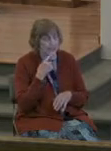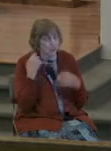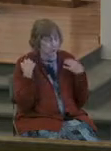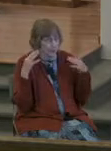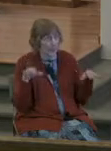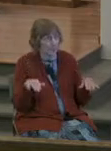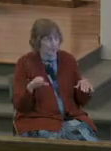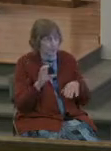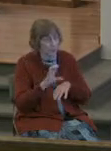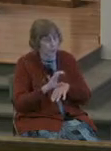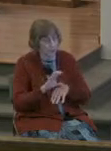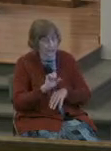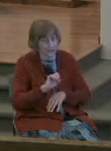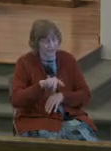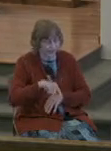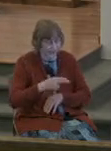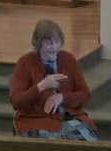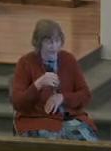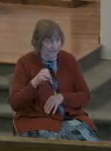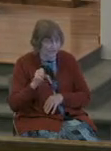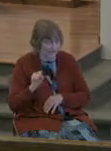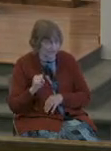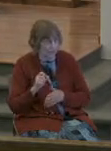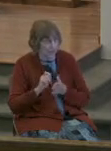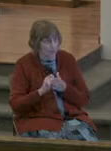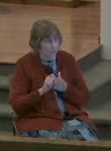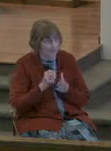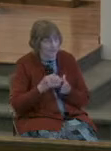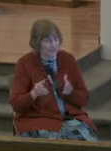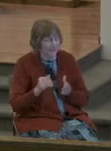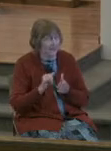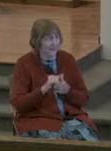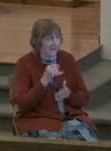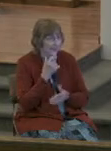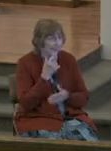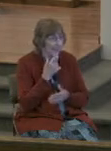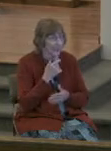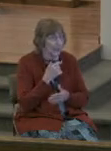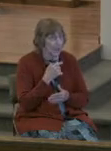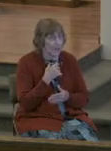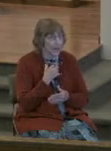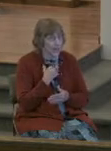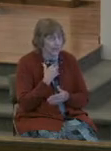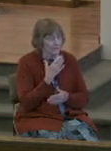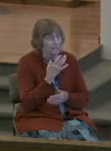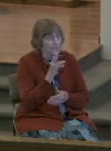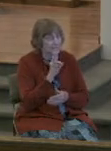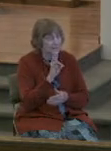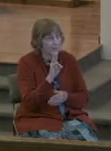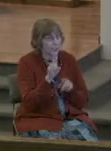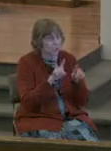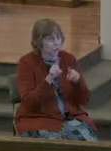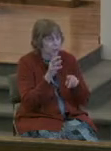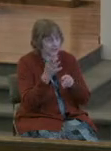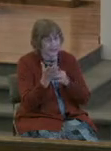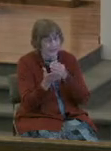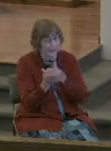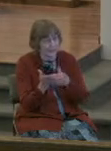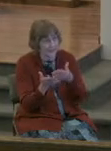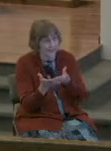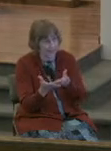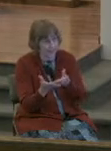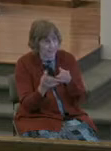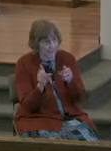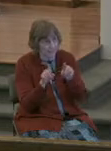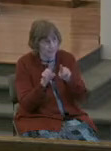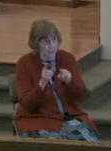the angel of the church of Ephesus write, these things saith he that holdeth the 7 stars in his right hand, who walketh